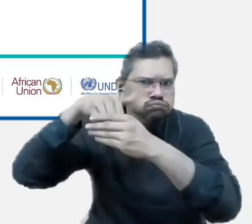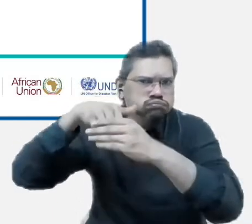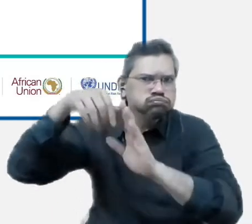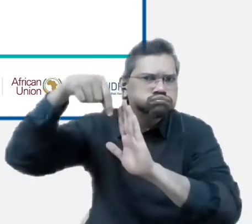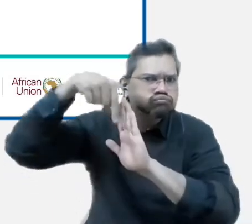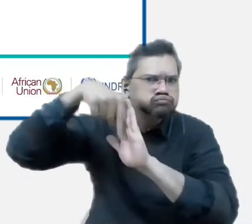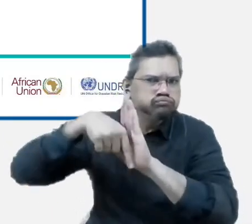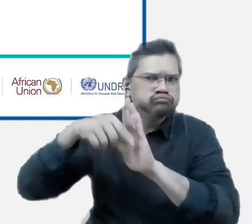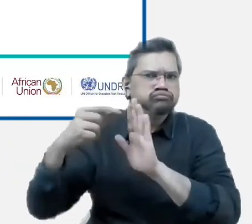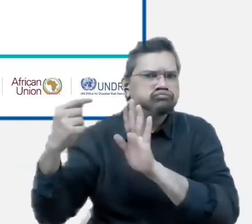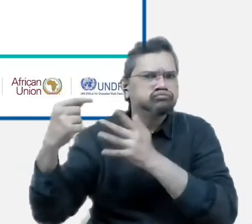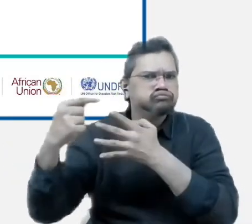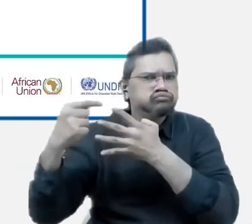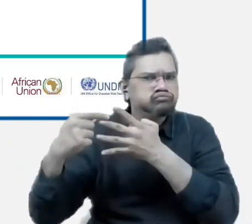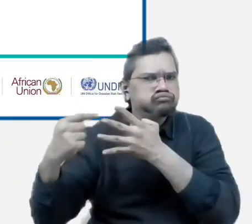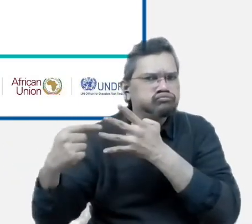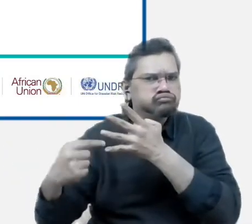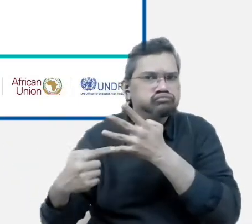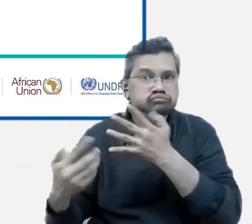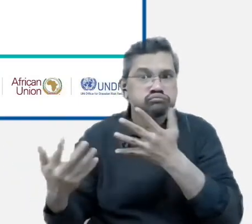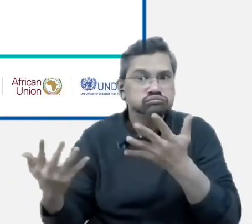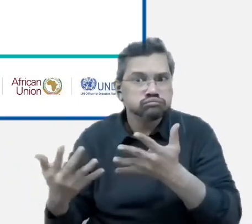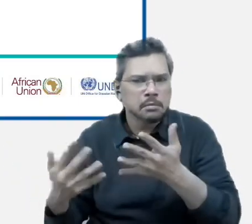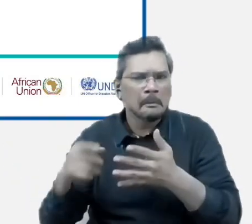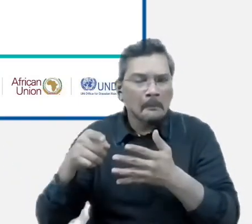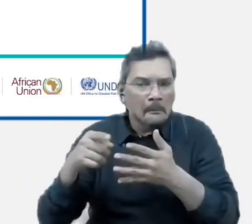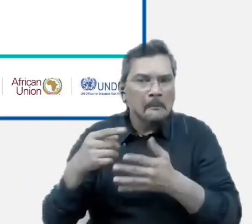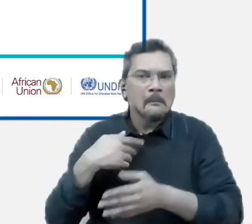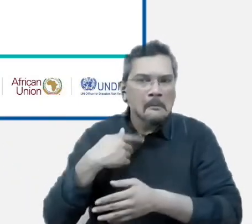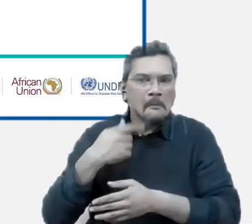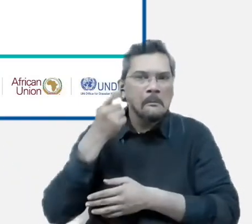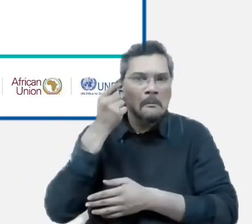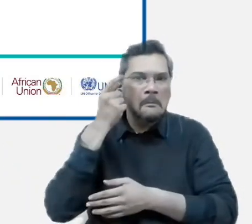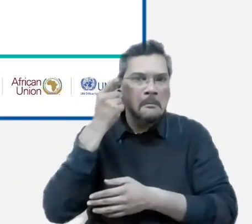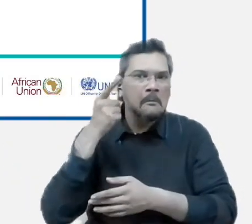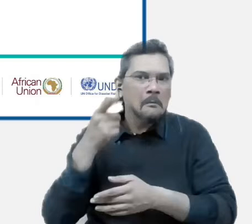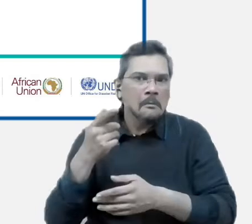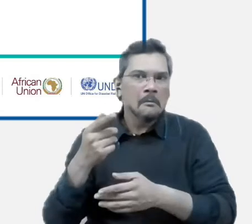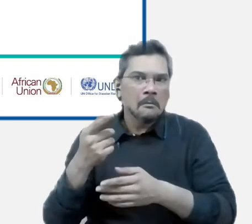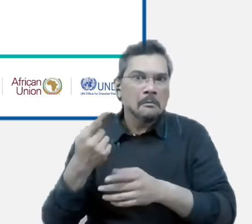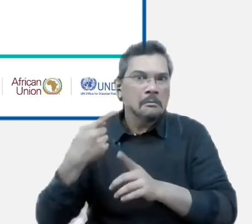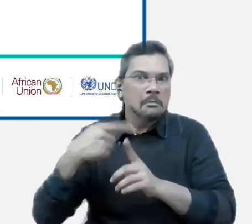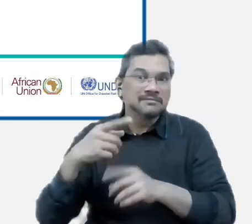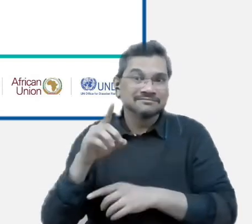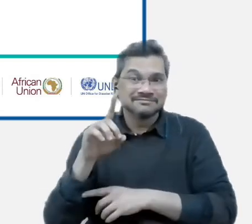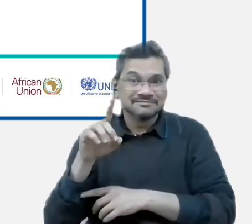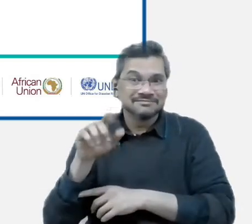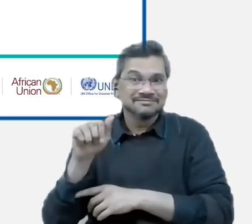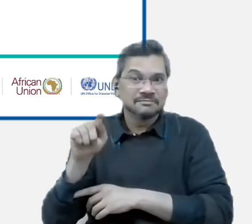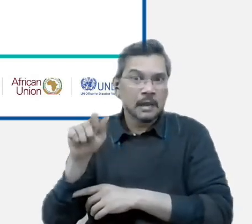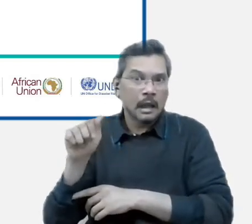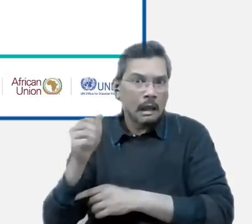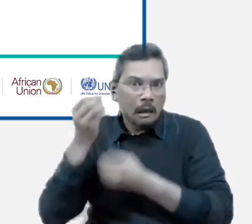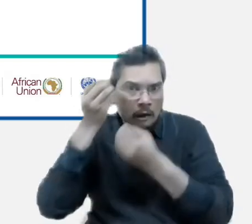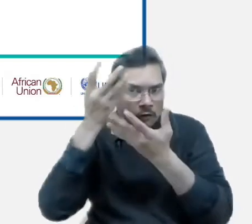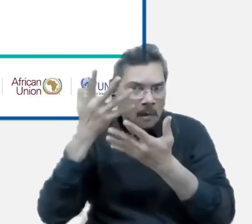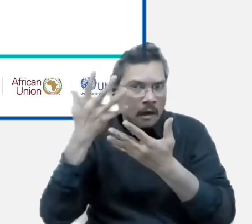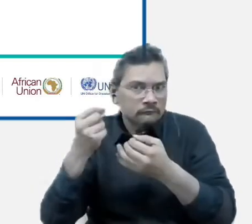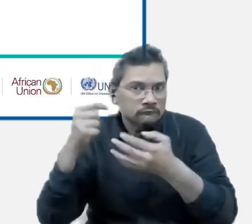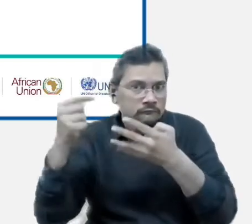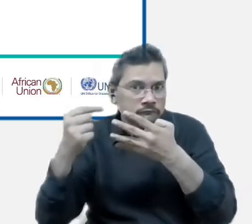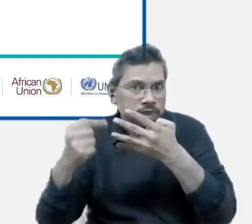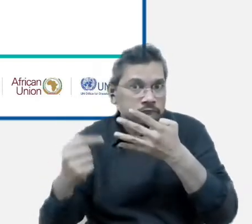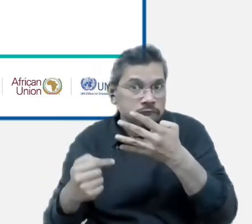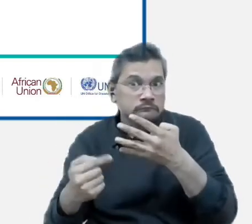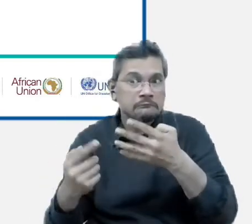on, the elements of risk and data on those elements of risk is quite essential. The first one is the hazard itself. As I said,